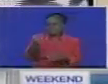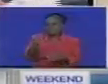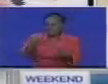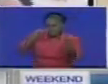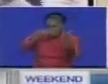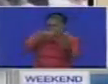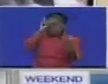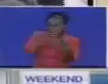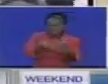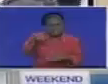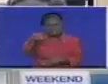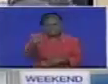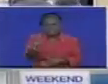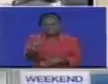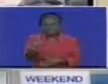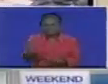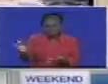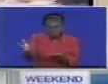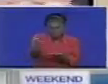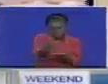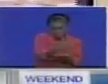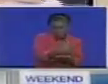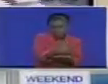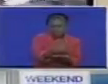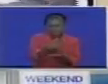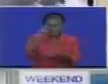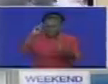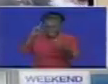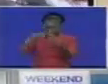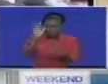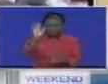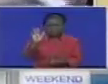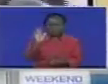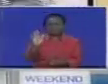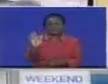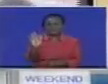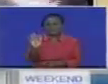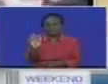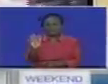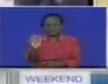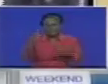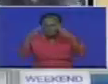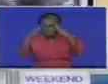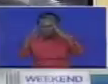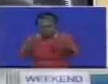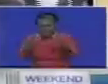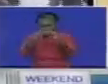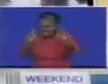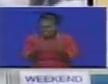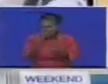point they were mobilized, at what point, whatever the target was, whatever the focus of the activities was that